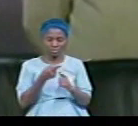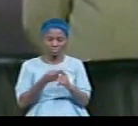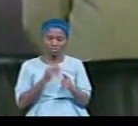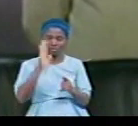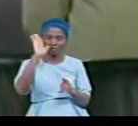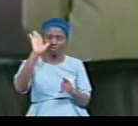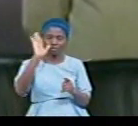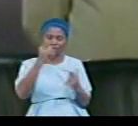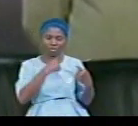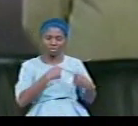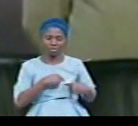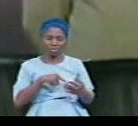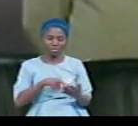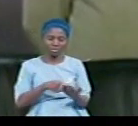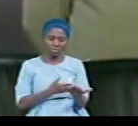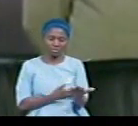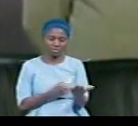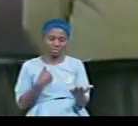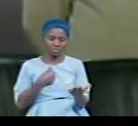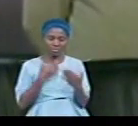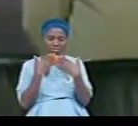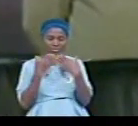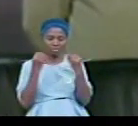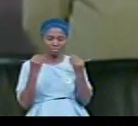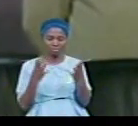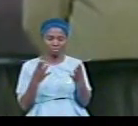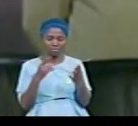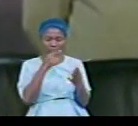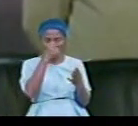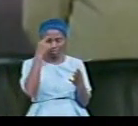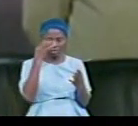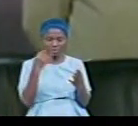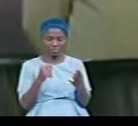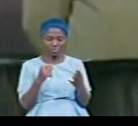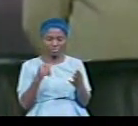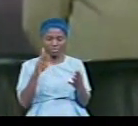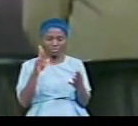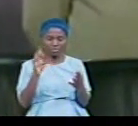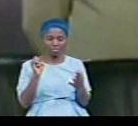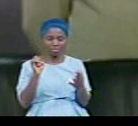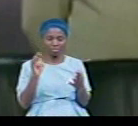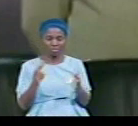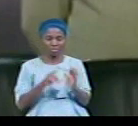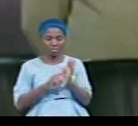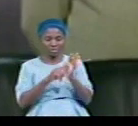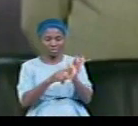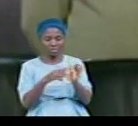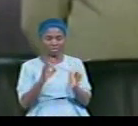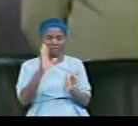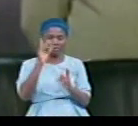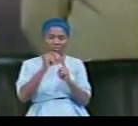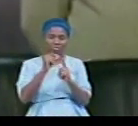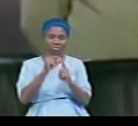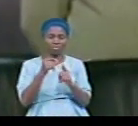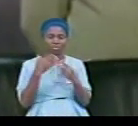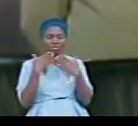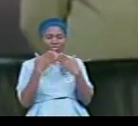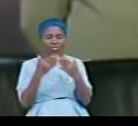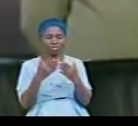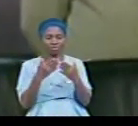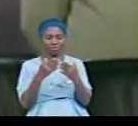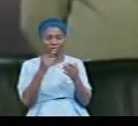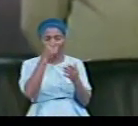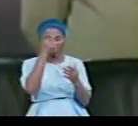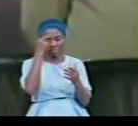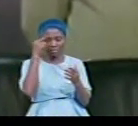morning. We thank you very much because of the revelation of your word. We thank you because you have